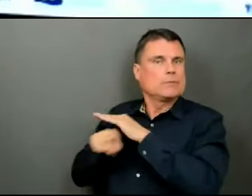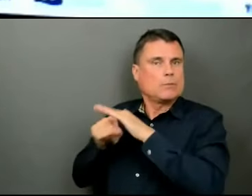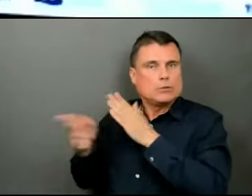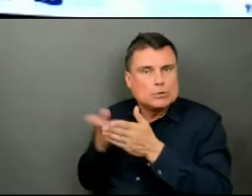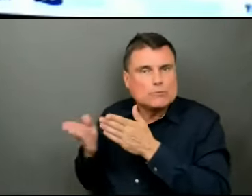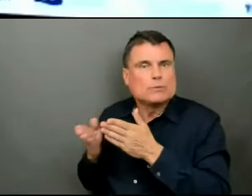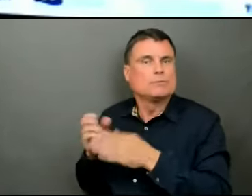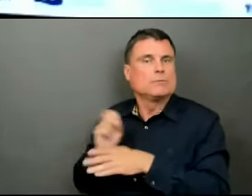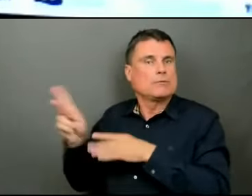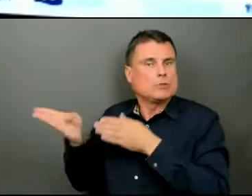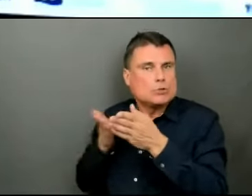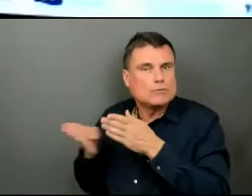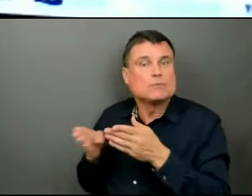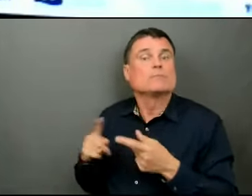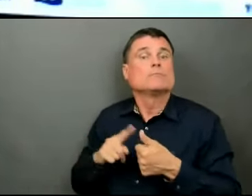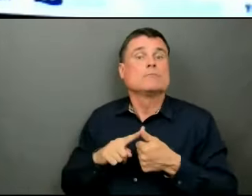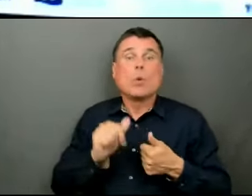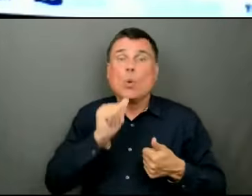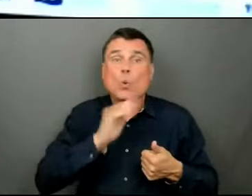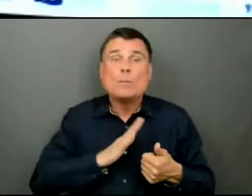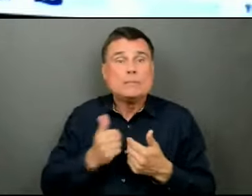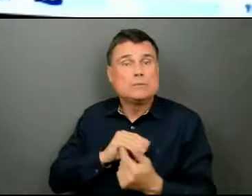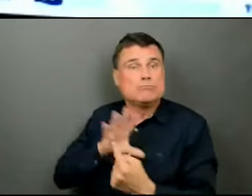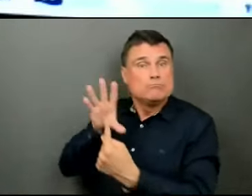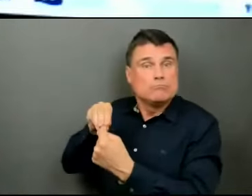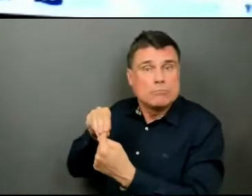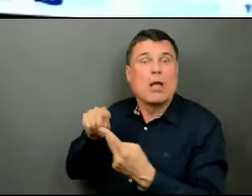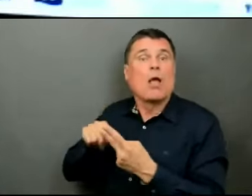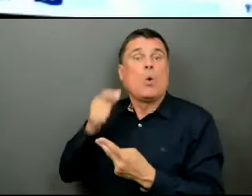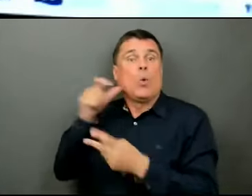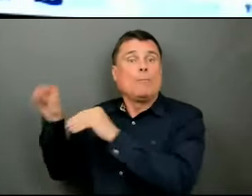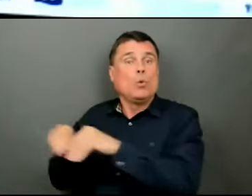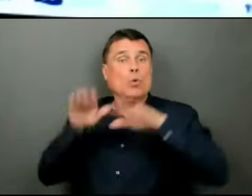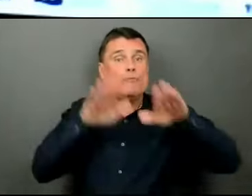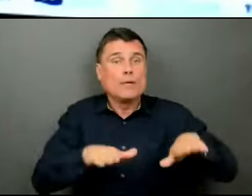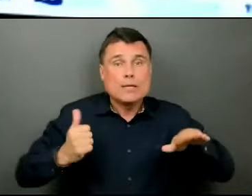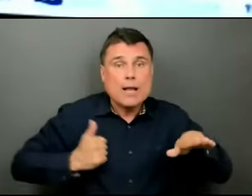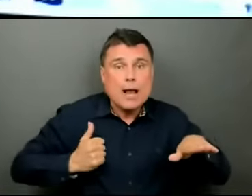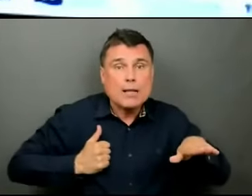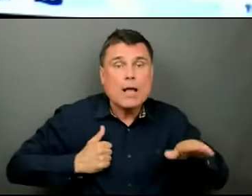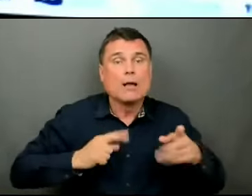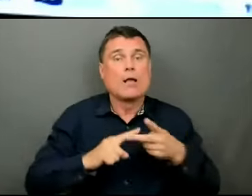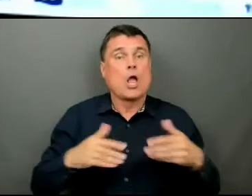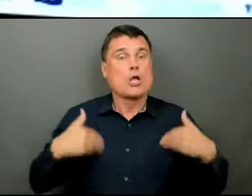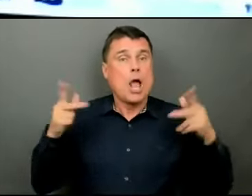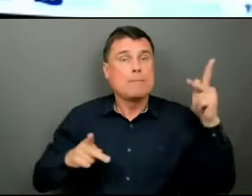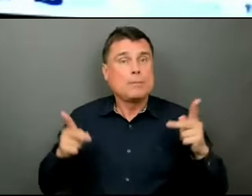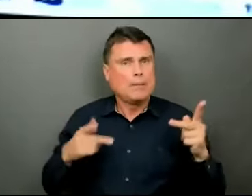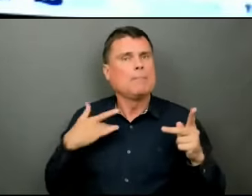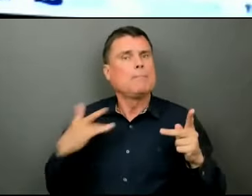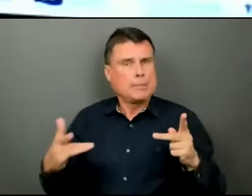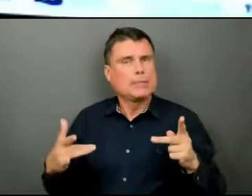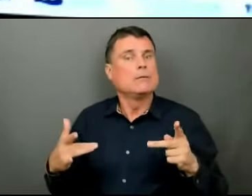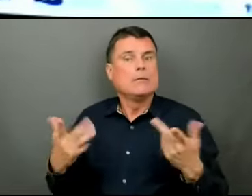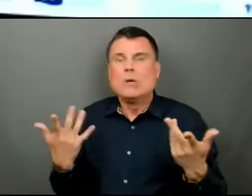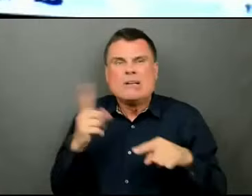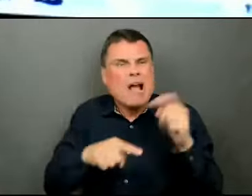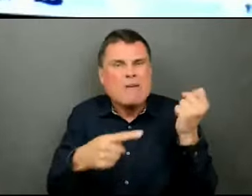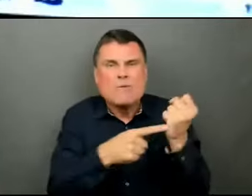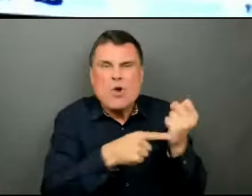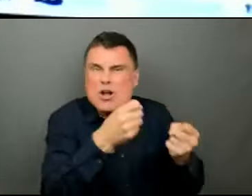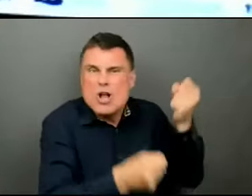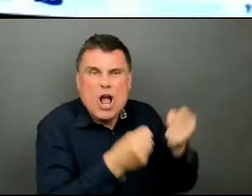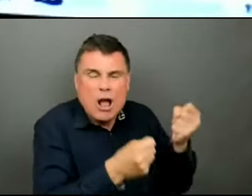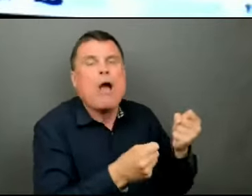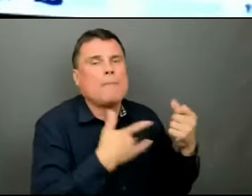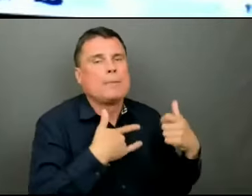women, new Canadians, young people, and people who can't afford any other option. It's, of course,